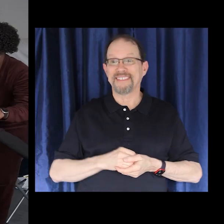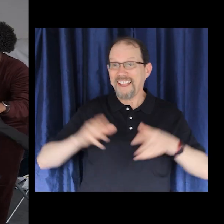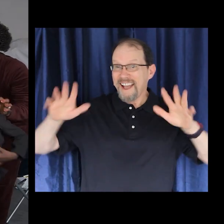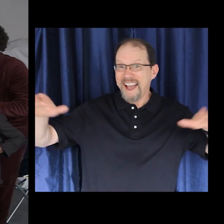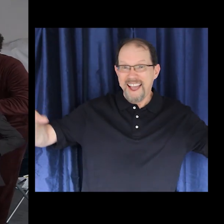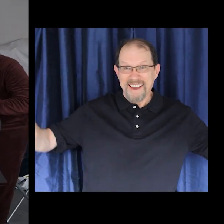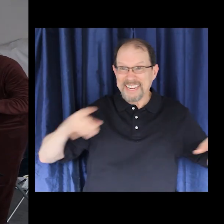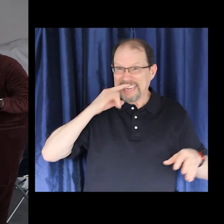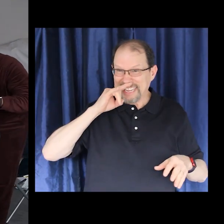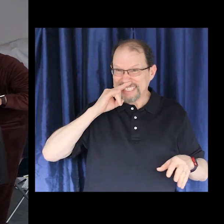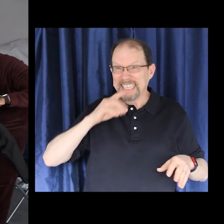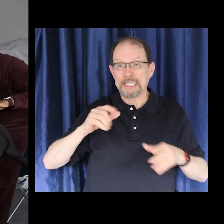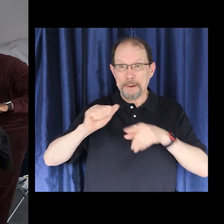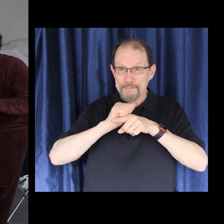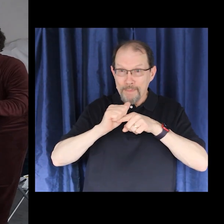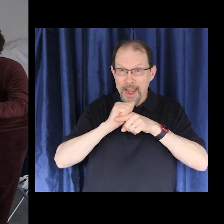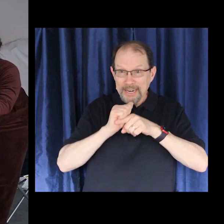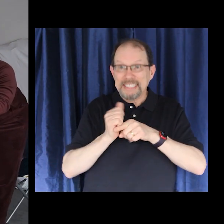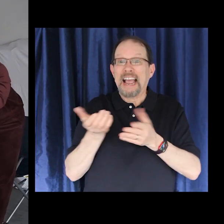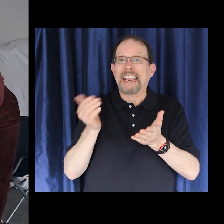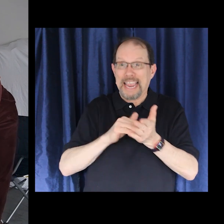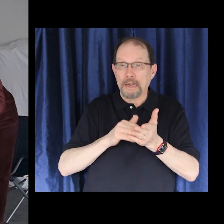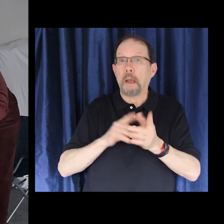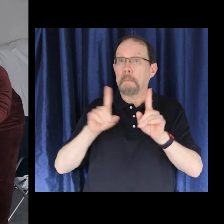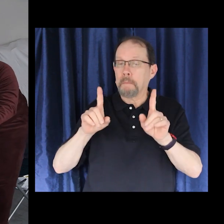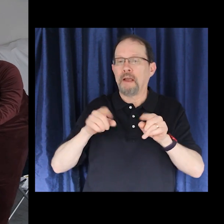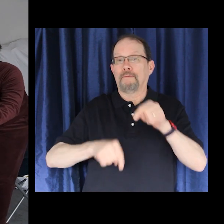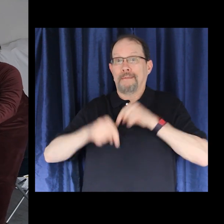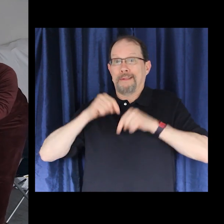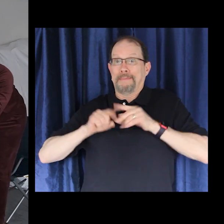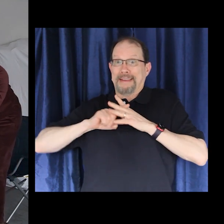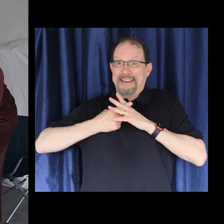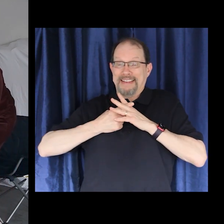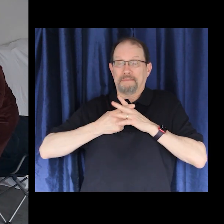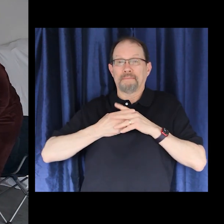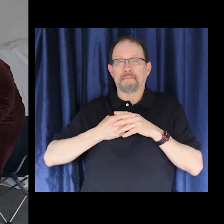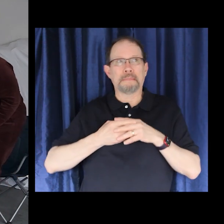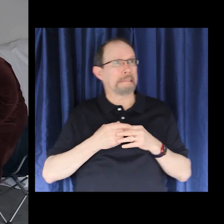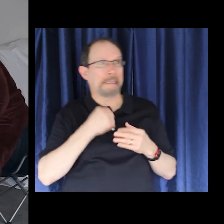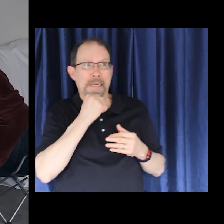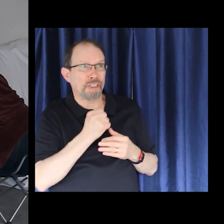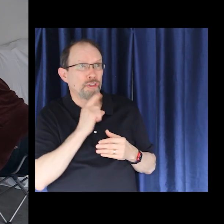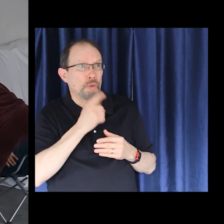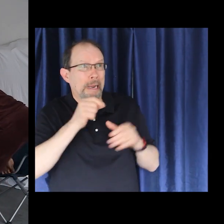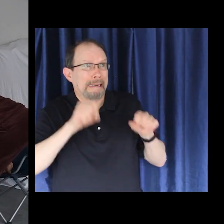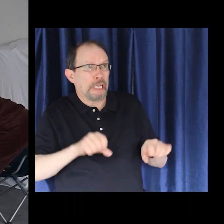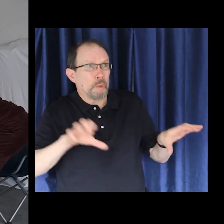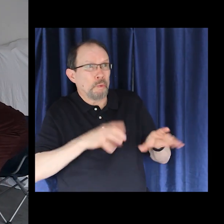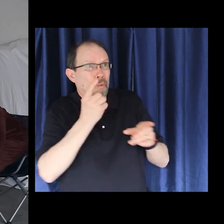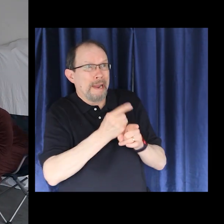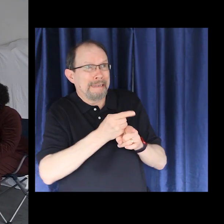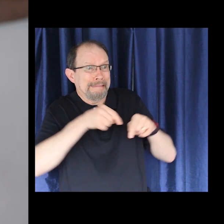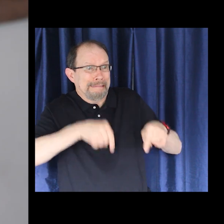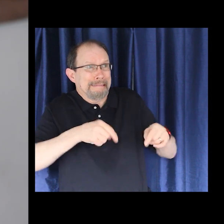Alright class, let's do the scene from the beginning I'm not sure if I can get